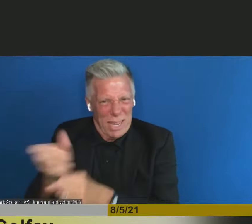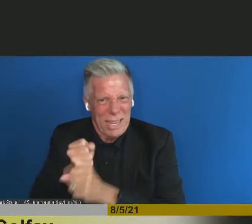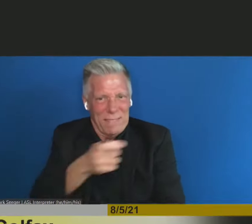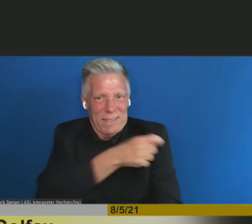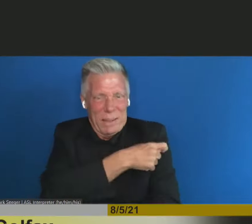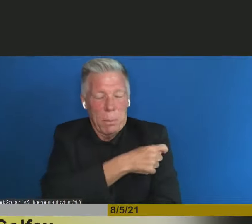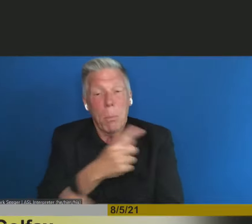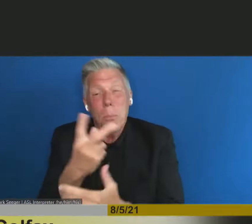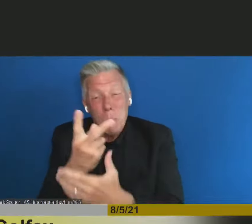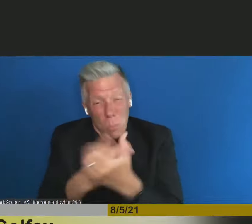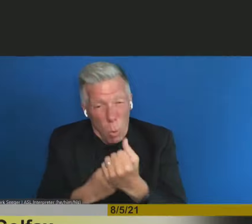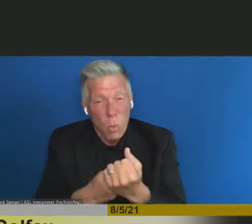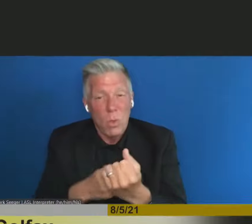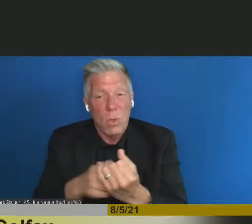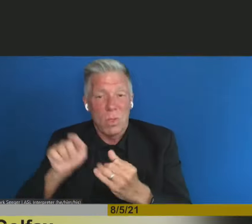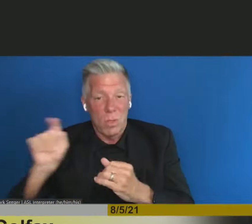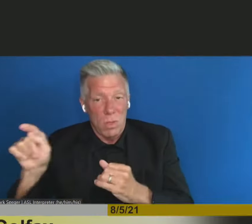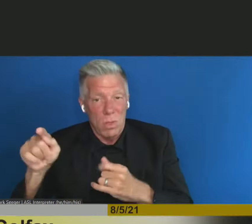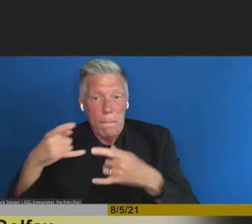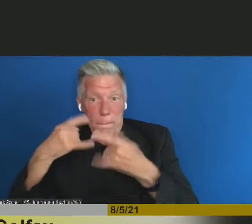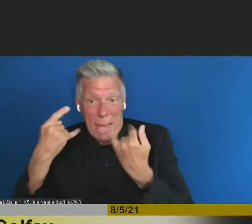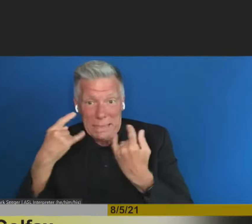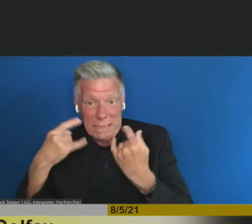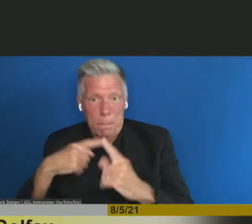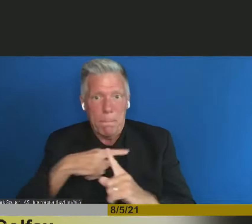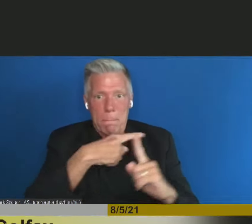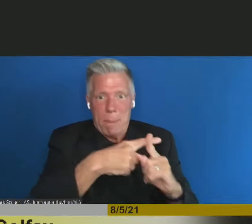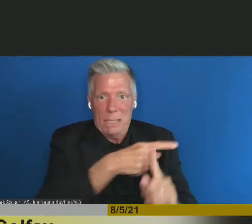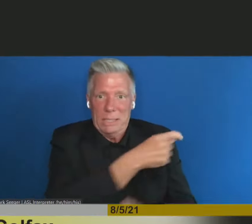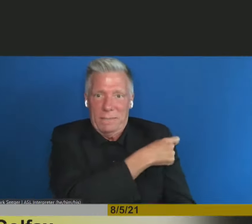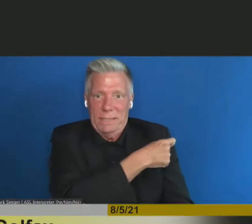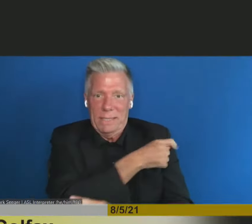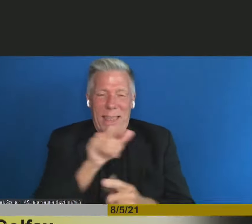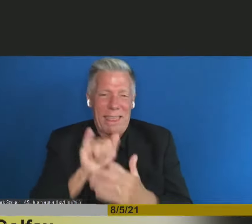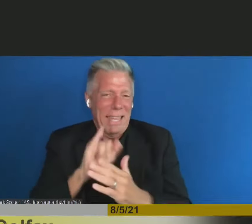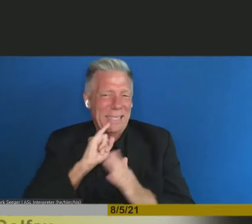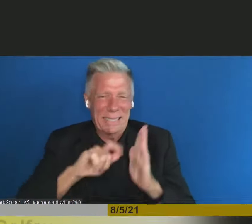vaccine are key to our getting out of this next fourth surge.